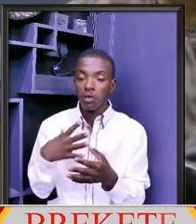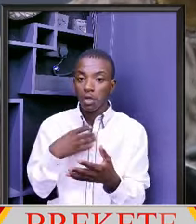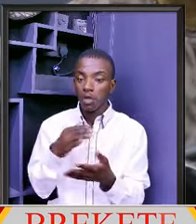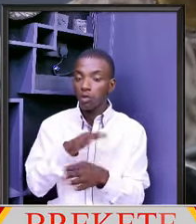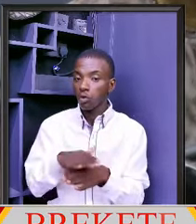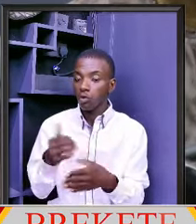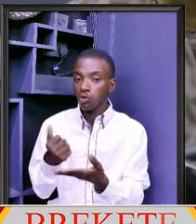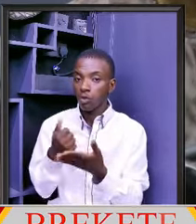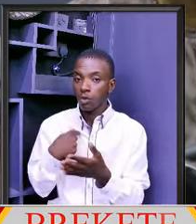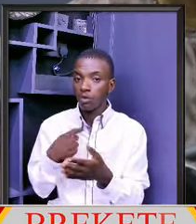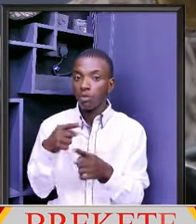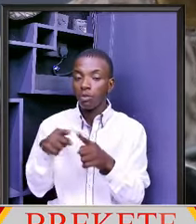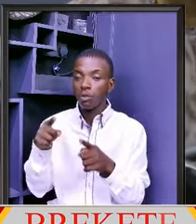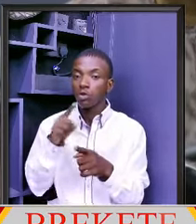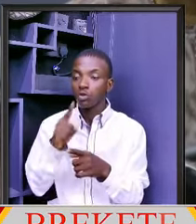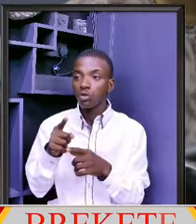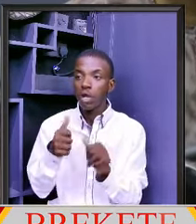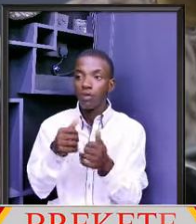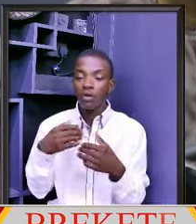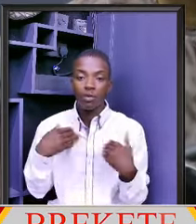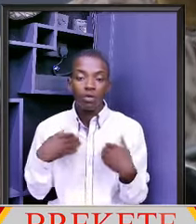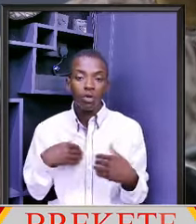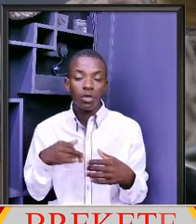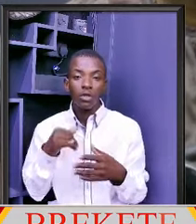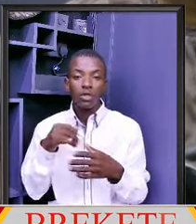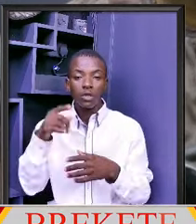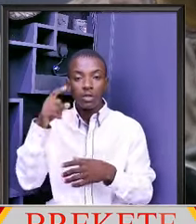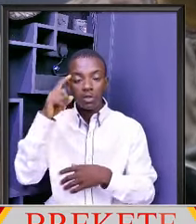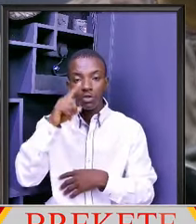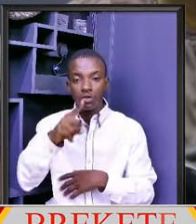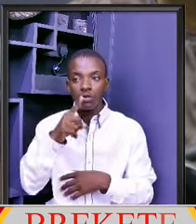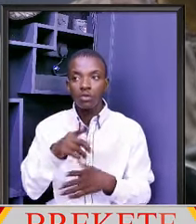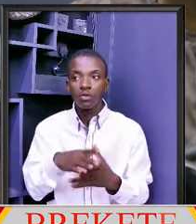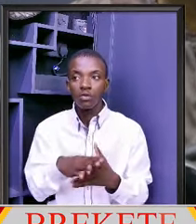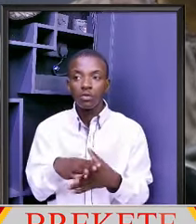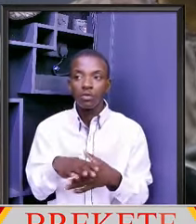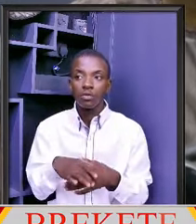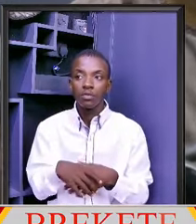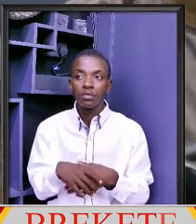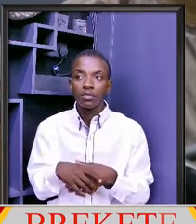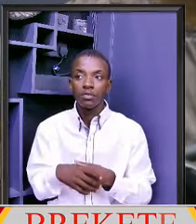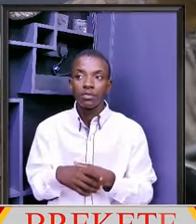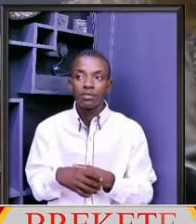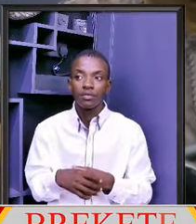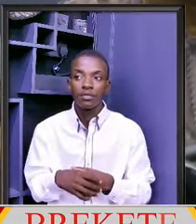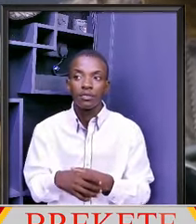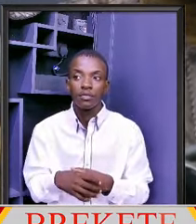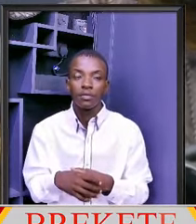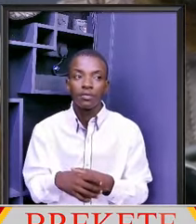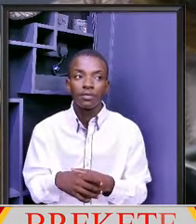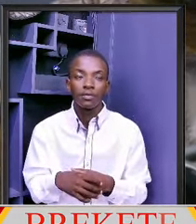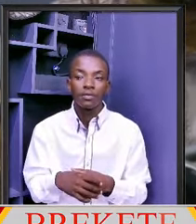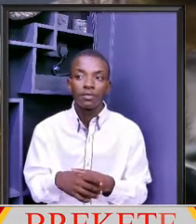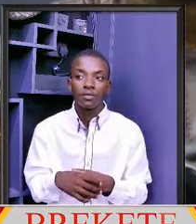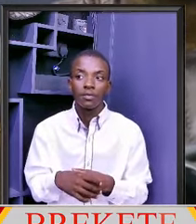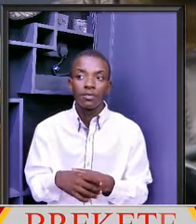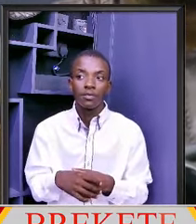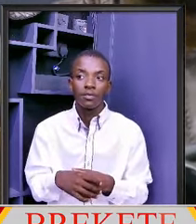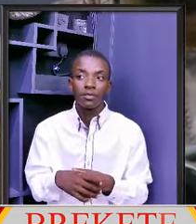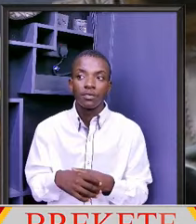support me. Mm-hmm. But truth, everybody in the whole world knows the truth. The person where they send 200,000 to? Yes, sir. Yeah. He's the one attend by